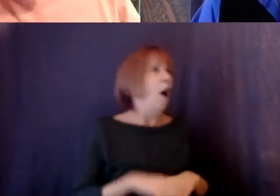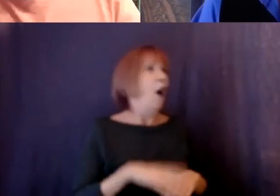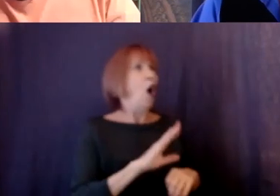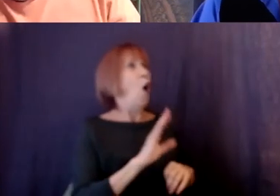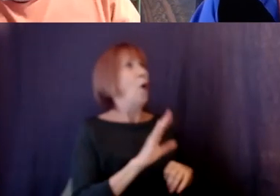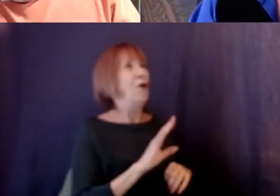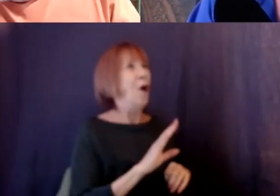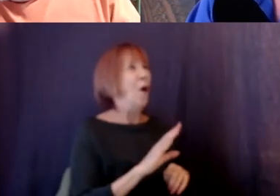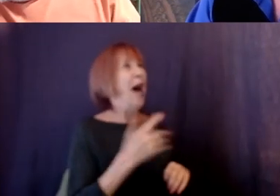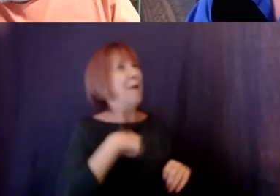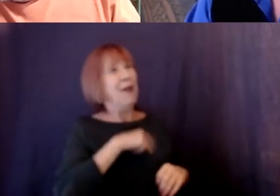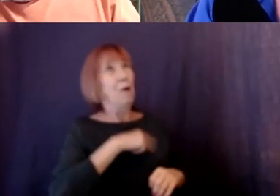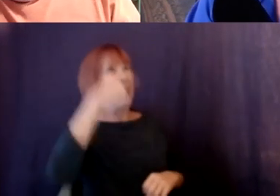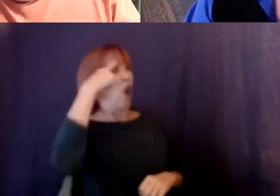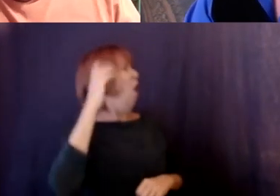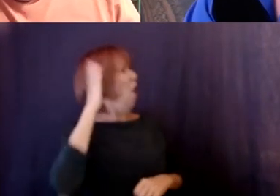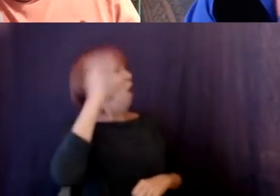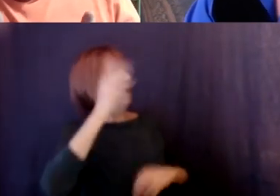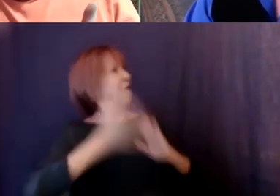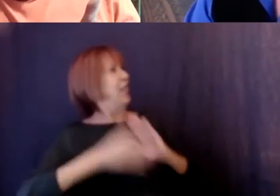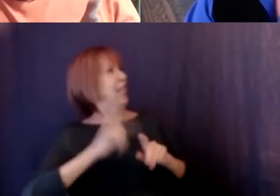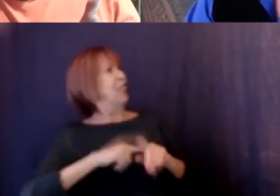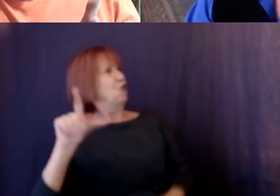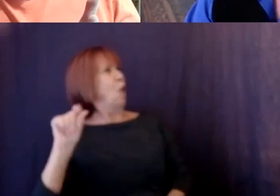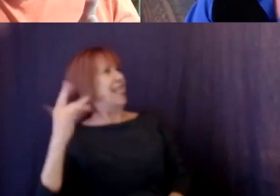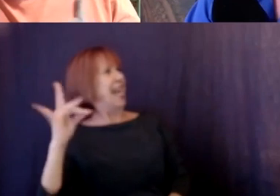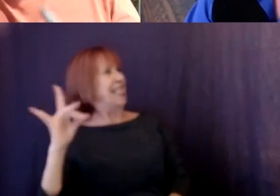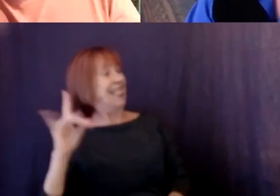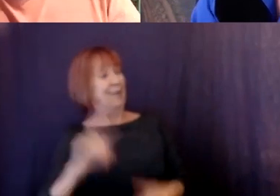by 2018 at one point. Got it.